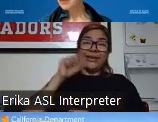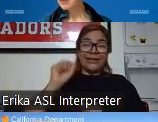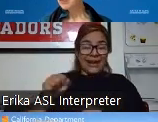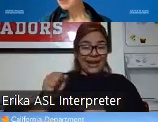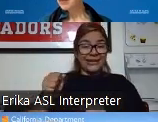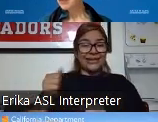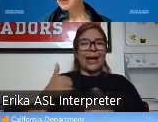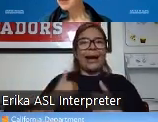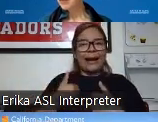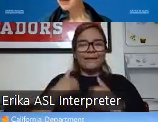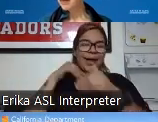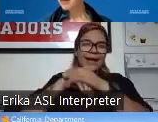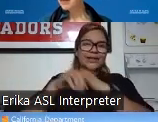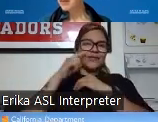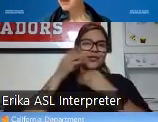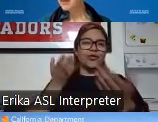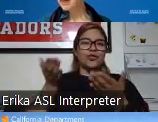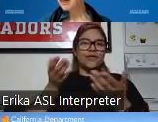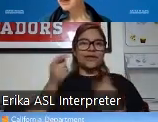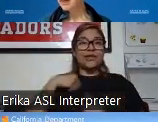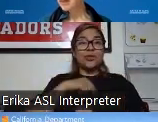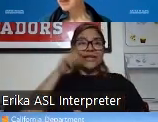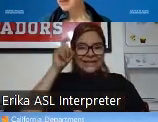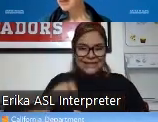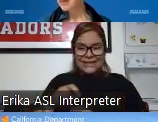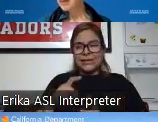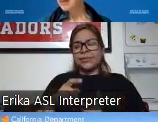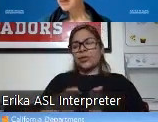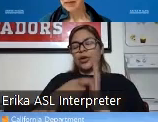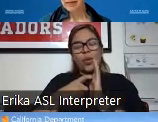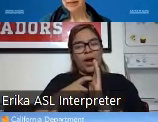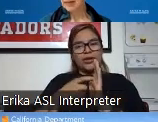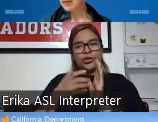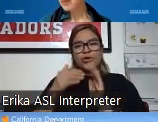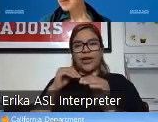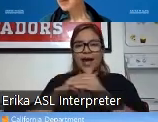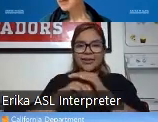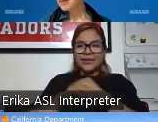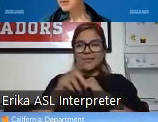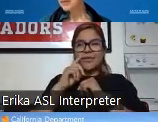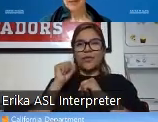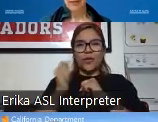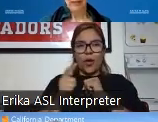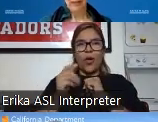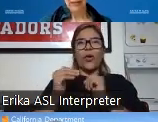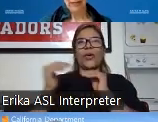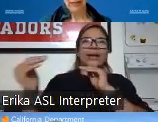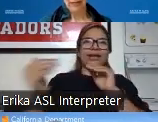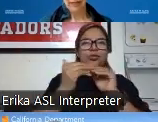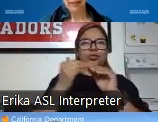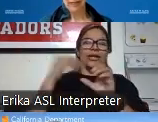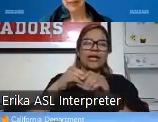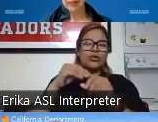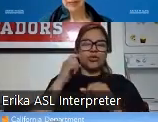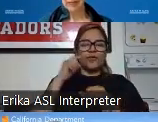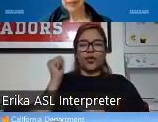needed, and anybody receiving federal assistance required to provide accessibility and inclusion for people with disabilities.